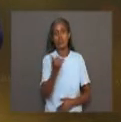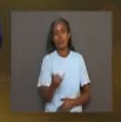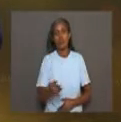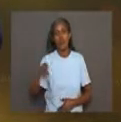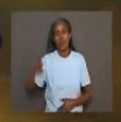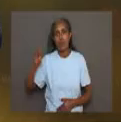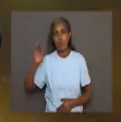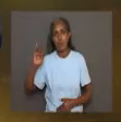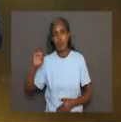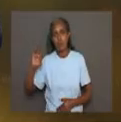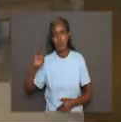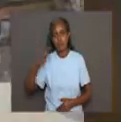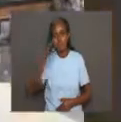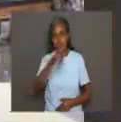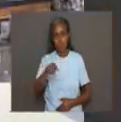pie chart.